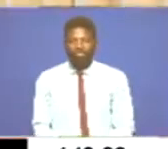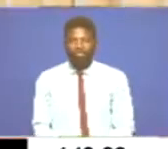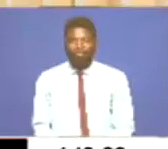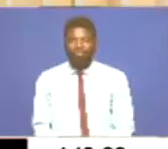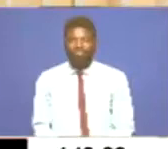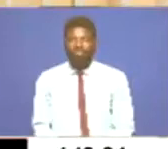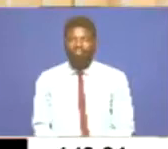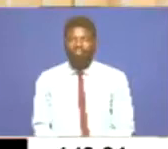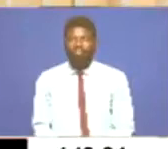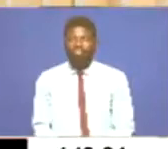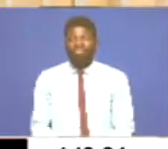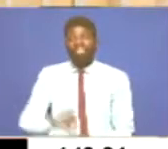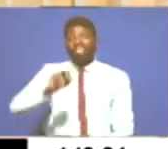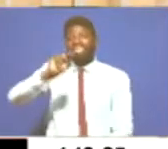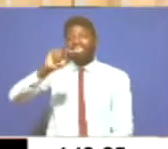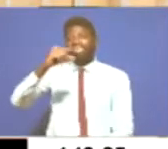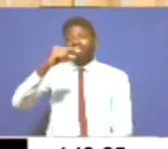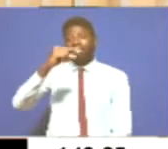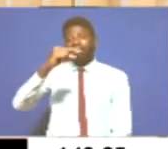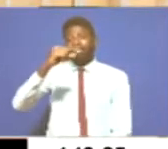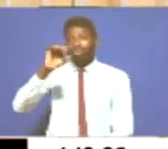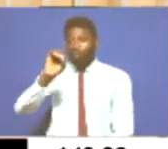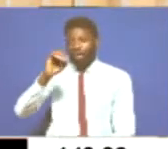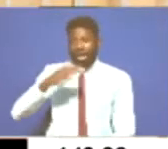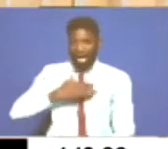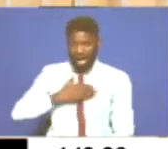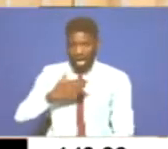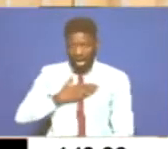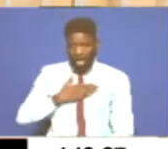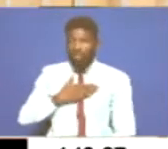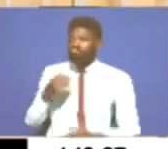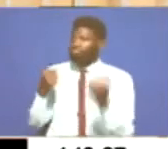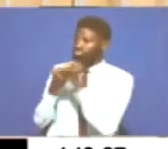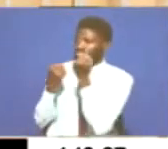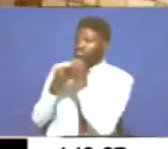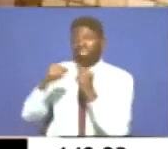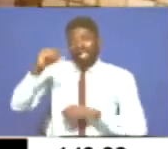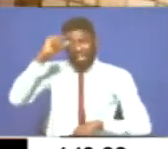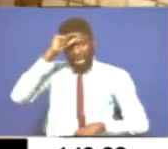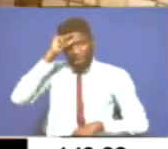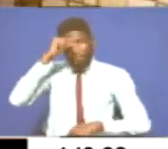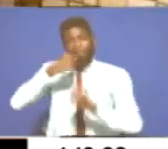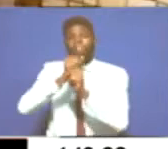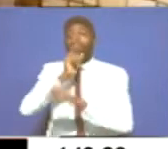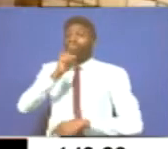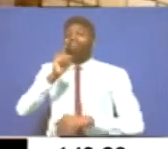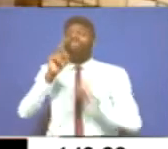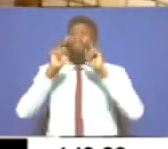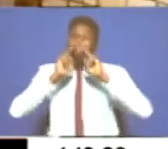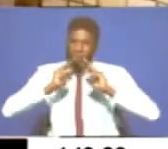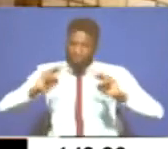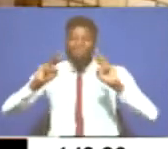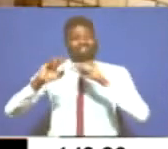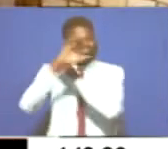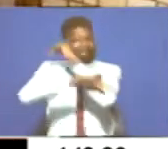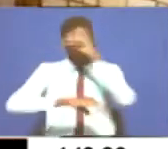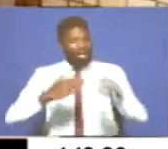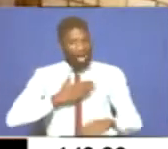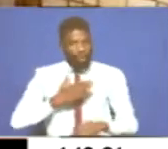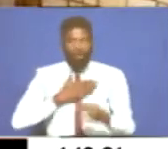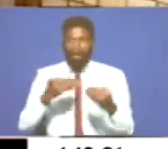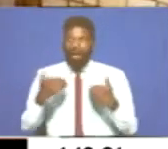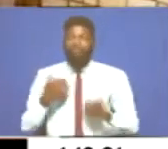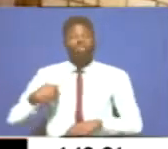Our NGOs who have been complimenting what the government is doing to make sure peace prevails in our country. We also want to appeal to all